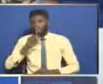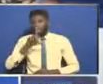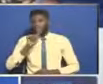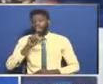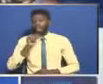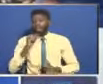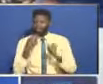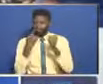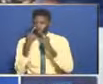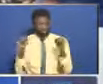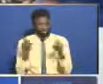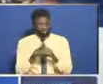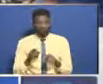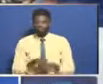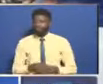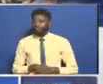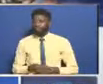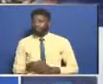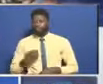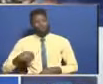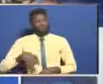mbele.